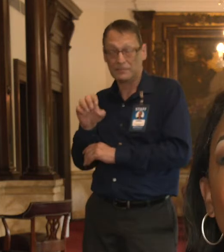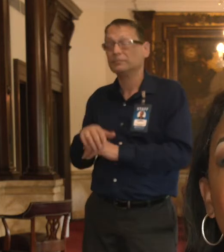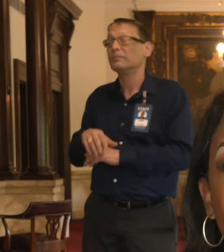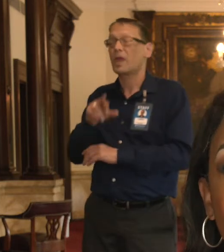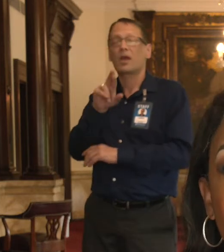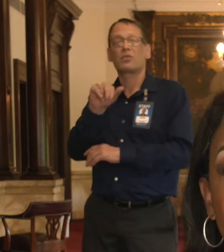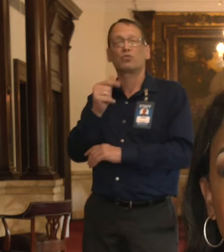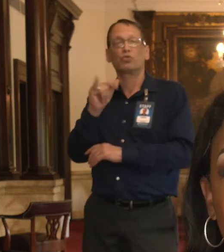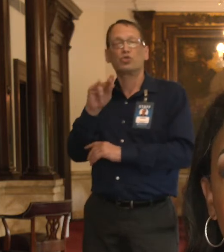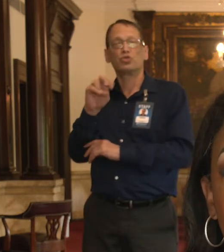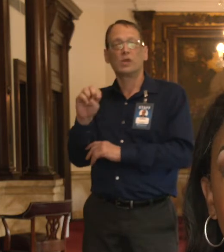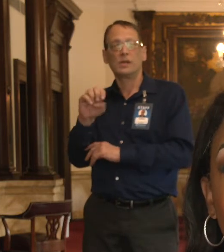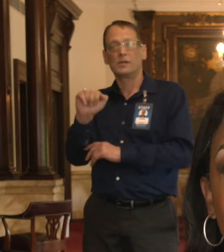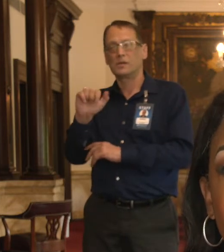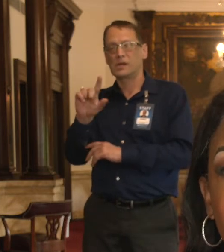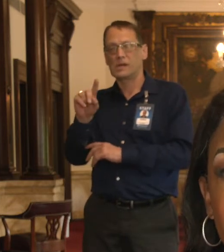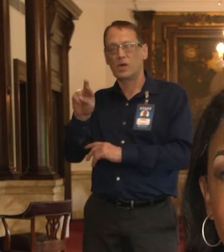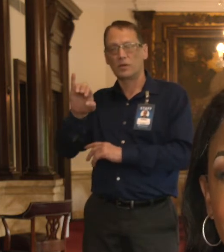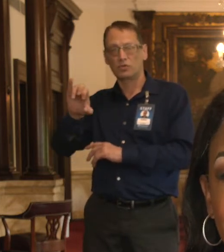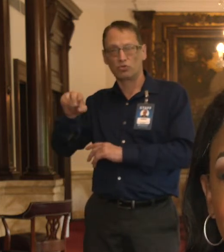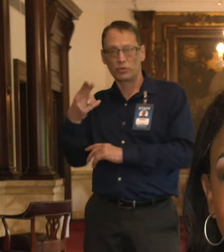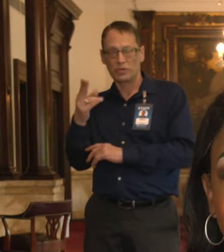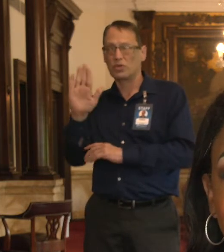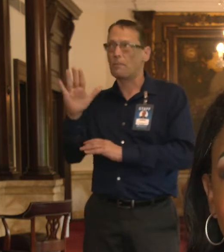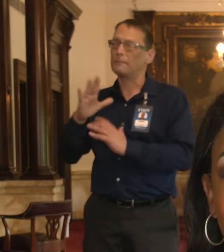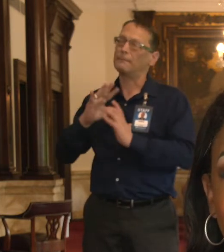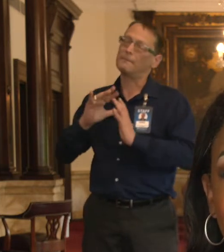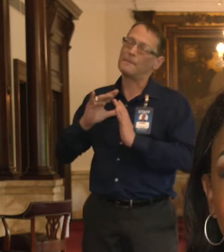for their wonderful hospitality during my visit.